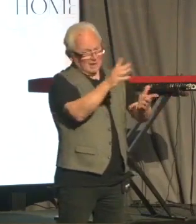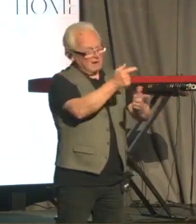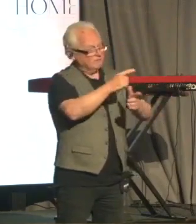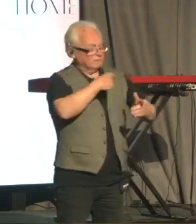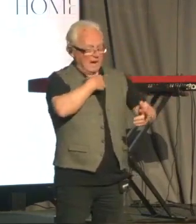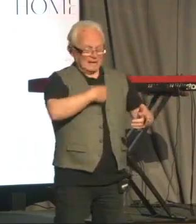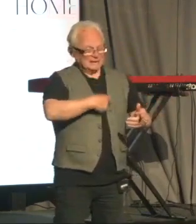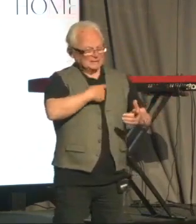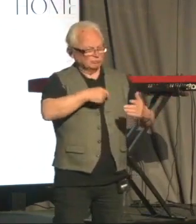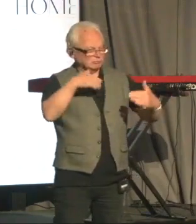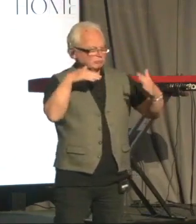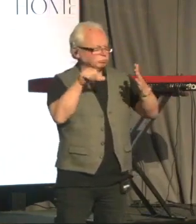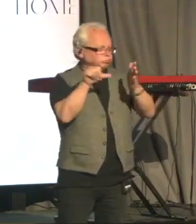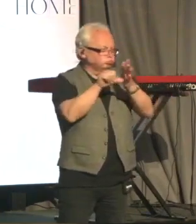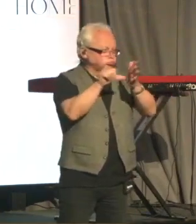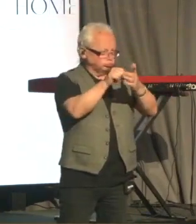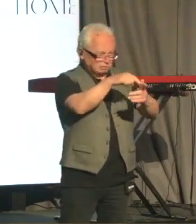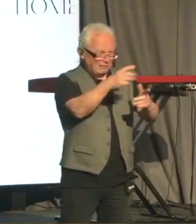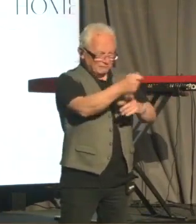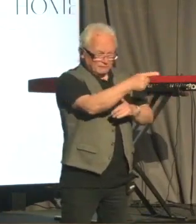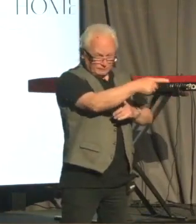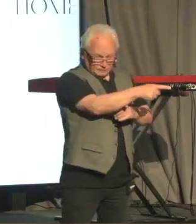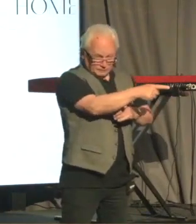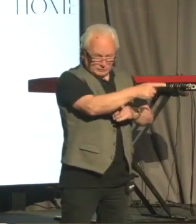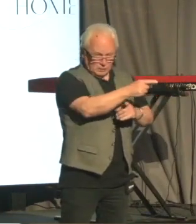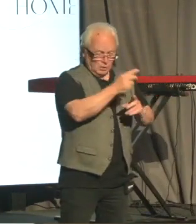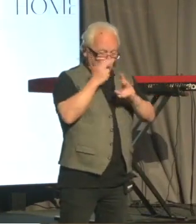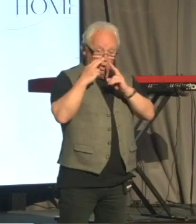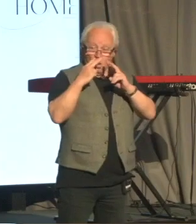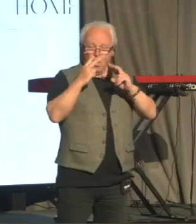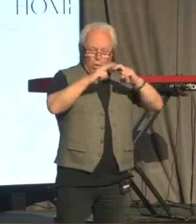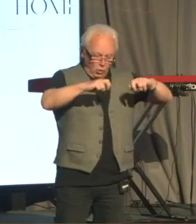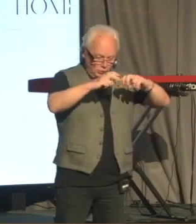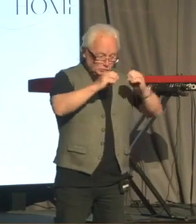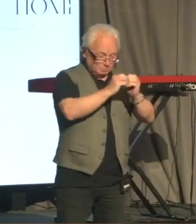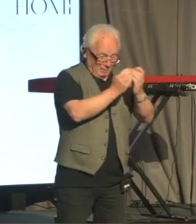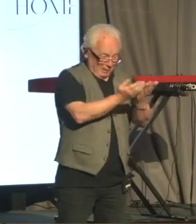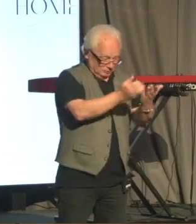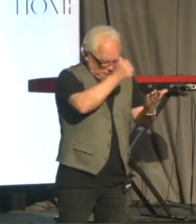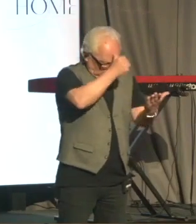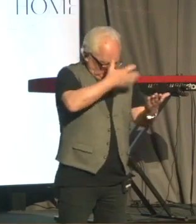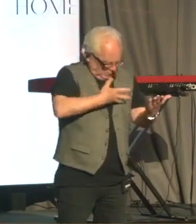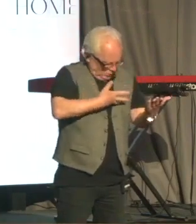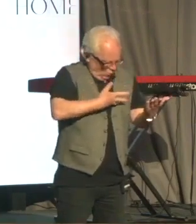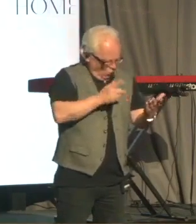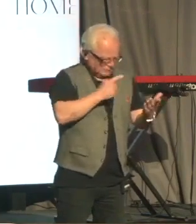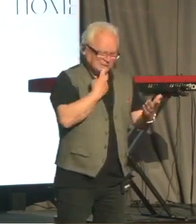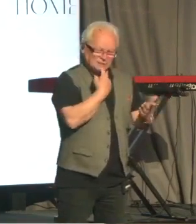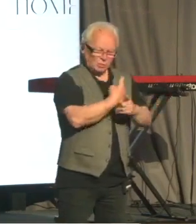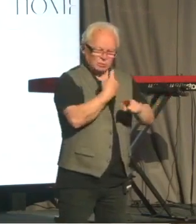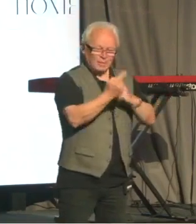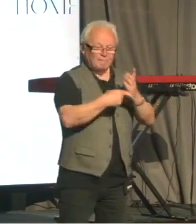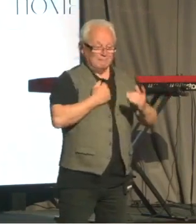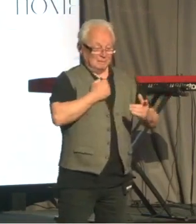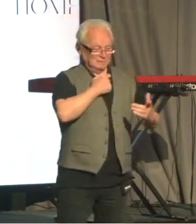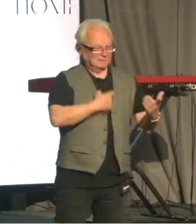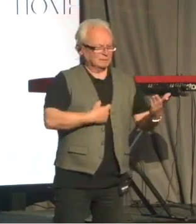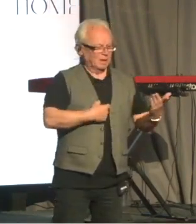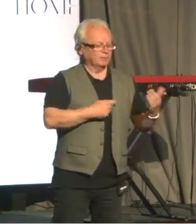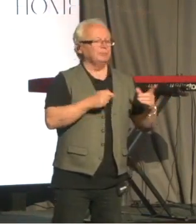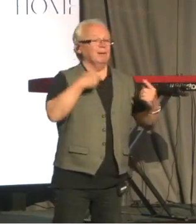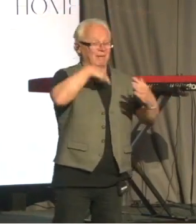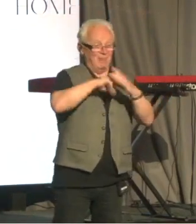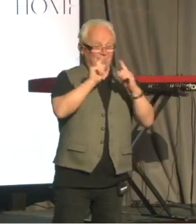Bible and see what the Bible tells us about our identity. But then there was this point in the meeting where we all came